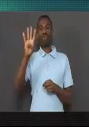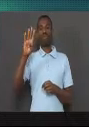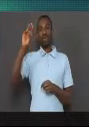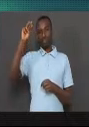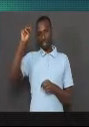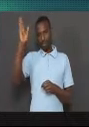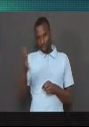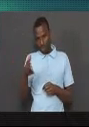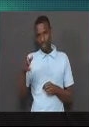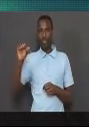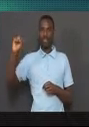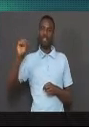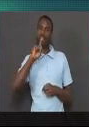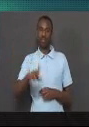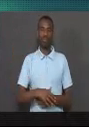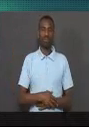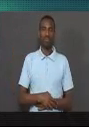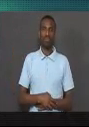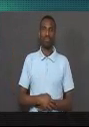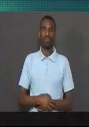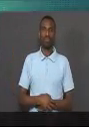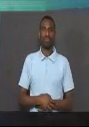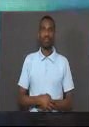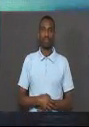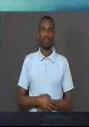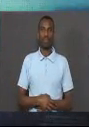0.84 meters per second.